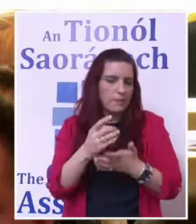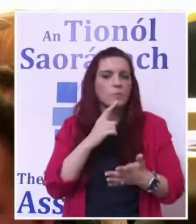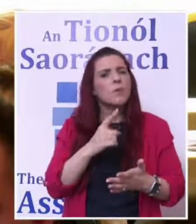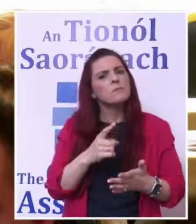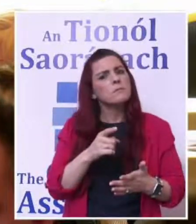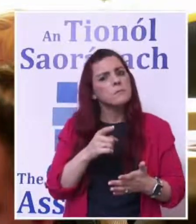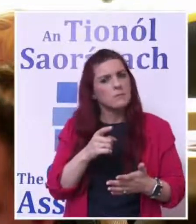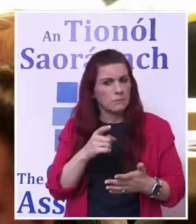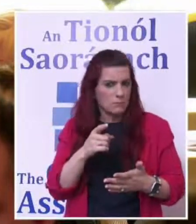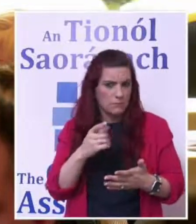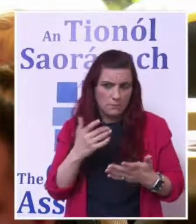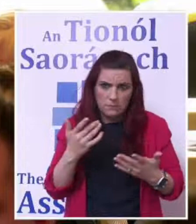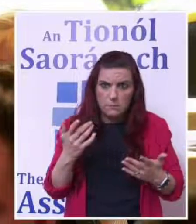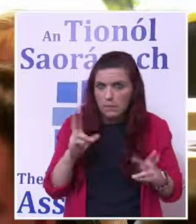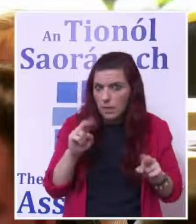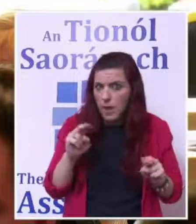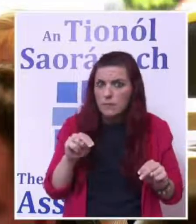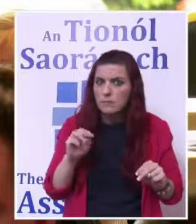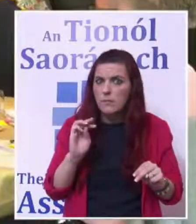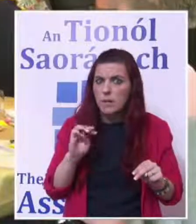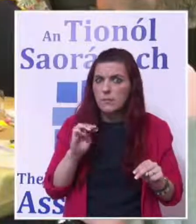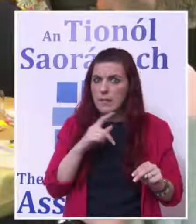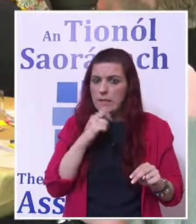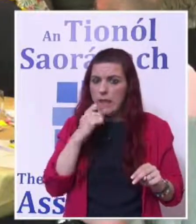would that be workable?